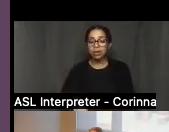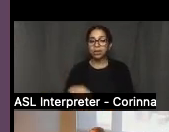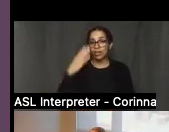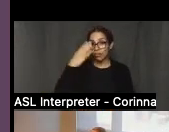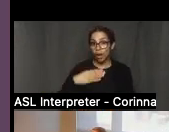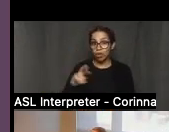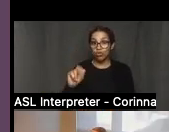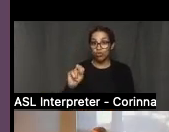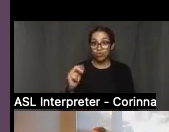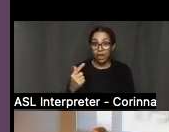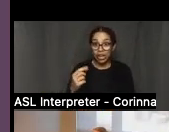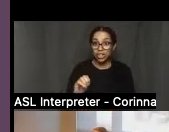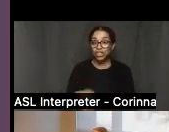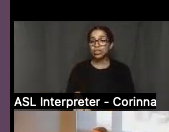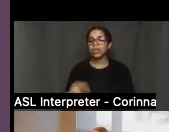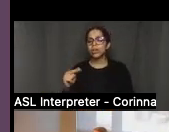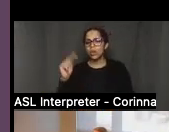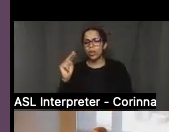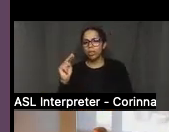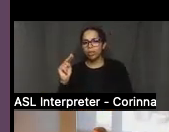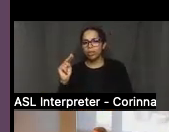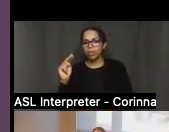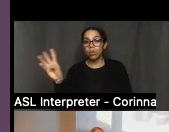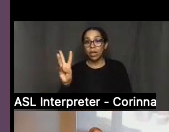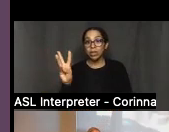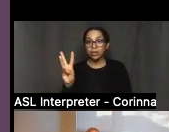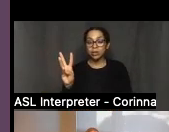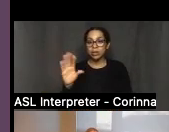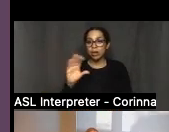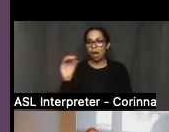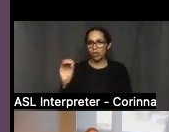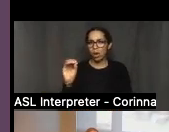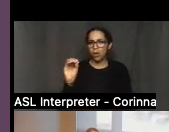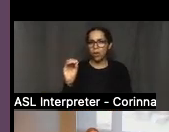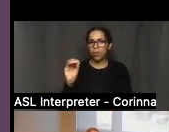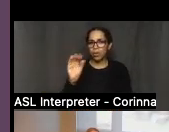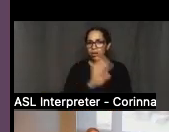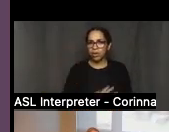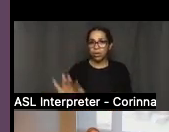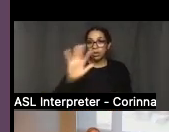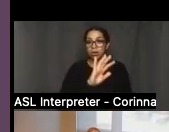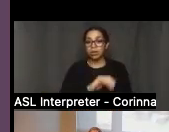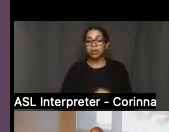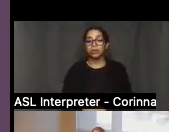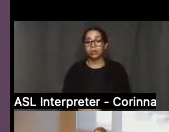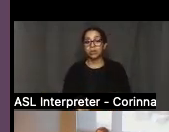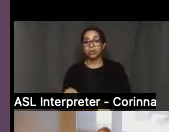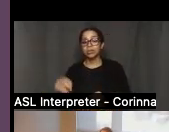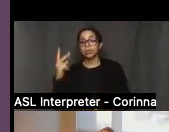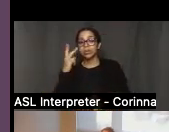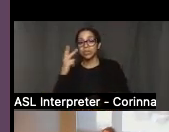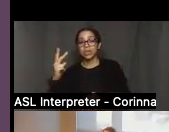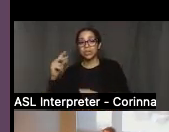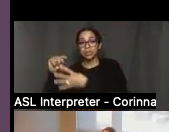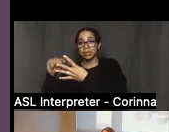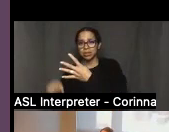Colorado. But then as you move down the key and you look to the lighter shaded areas, you see that in some communities, they're